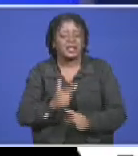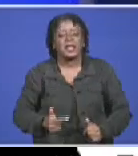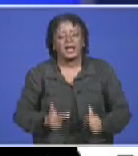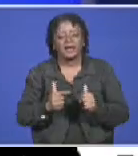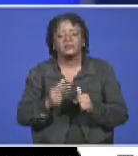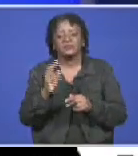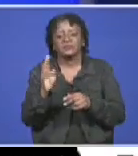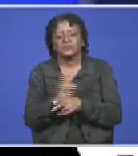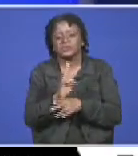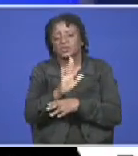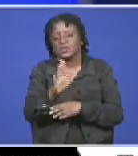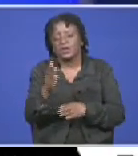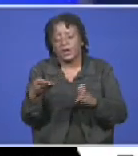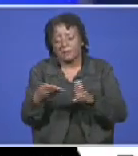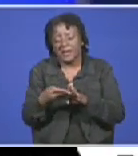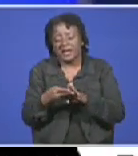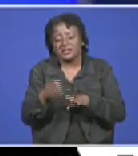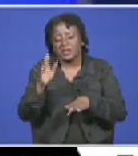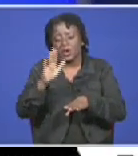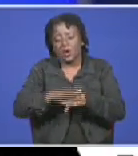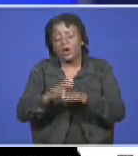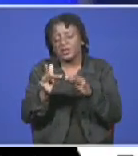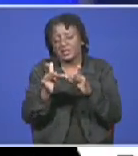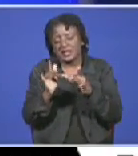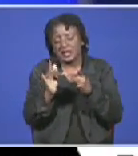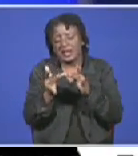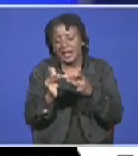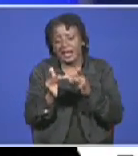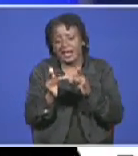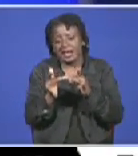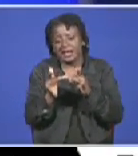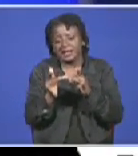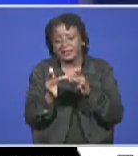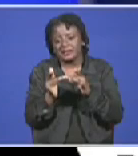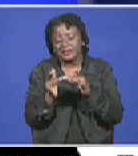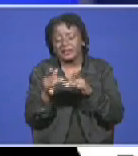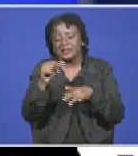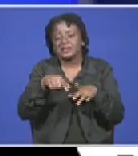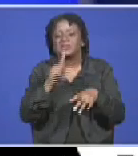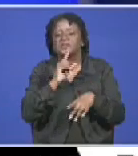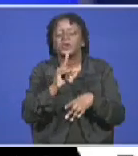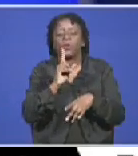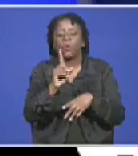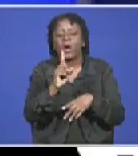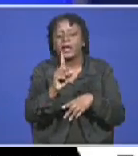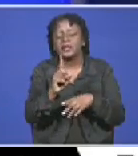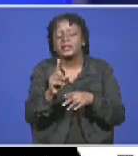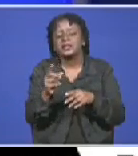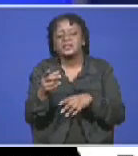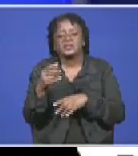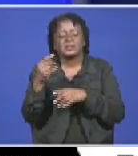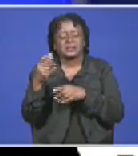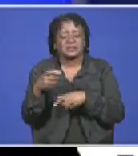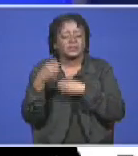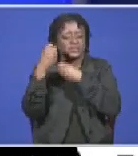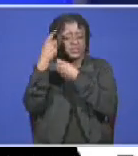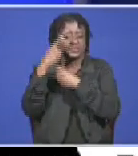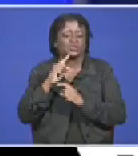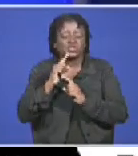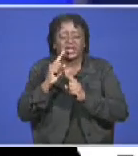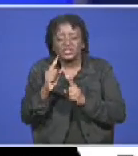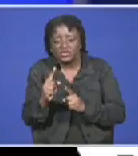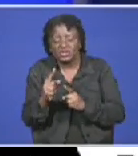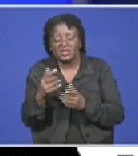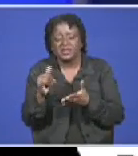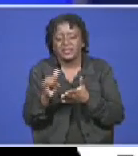Well, using your bank's online platform or mobile app is just one suggestion officials of the Bahamas Clearing Banks Association are offering customers